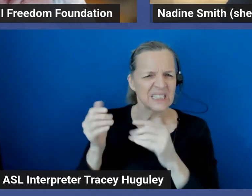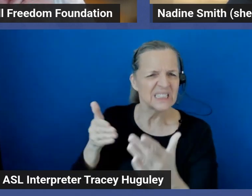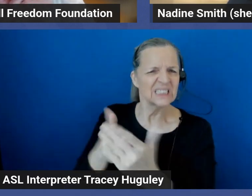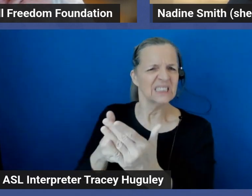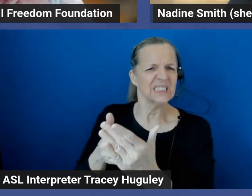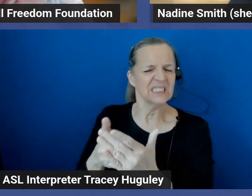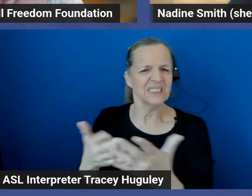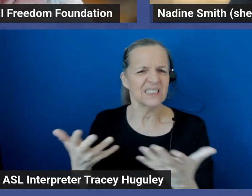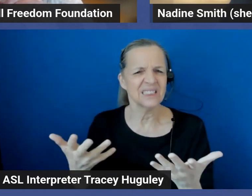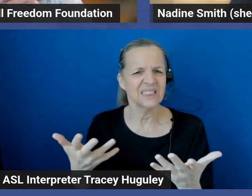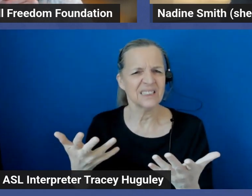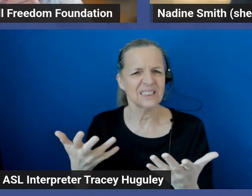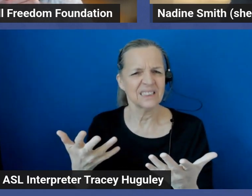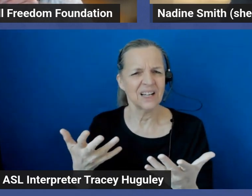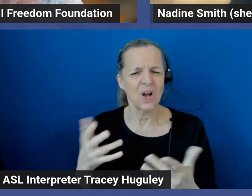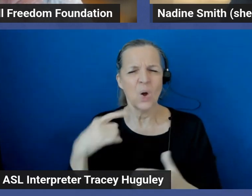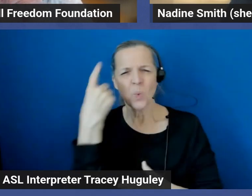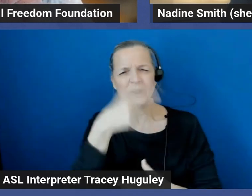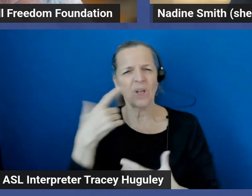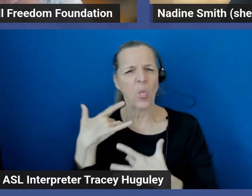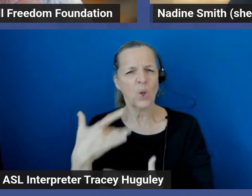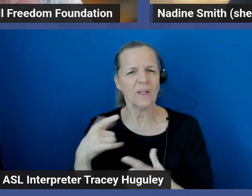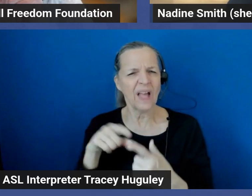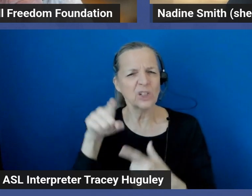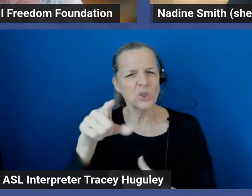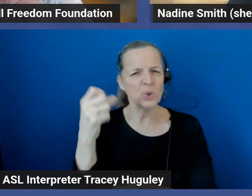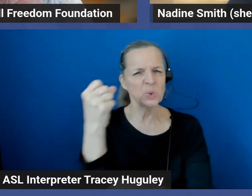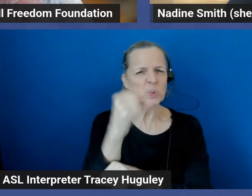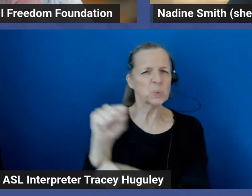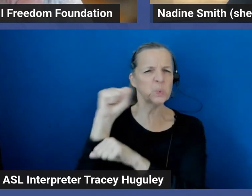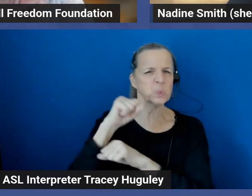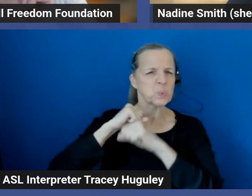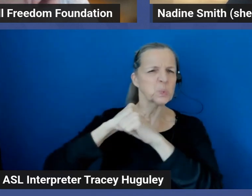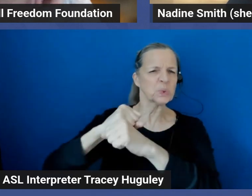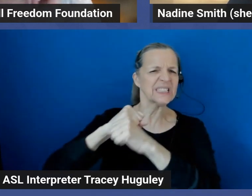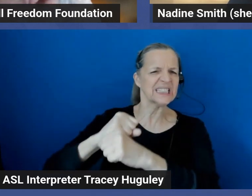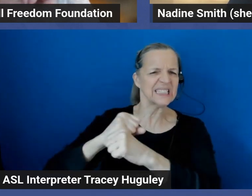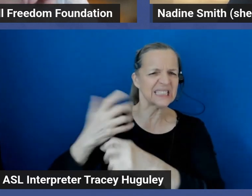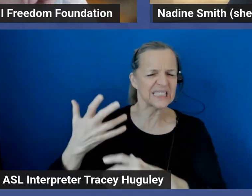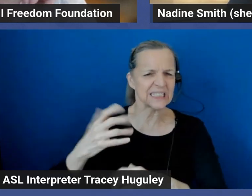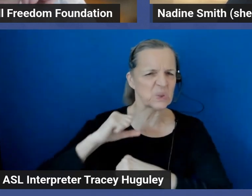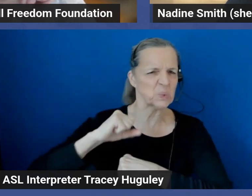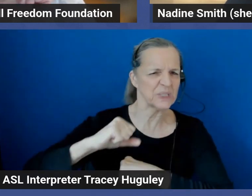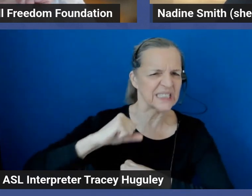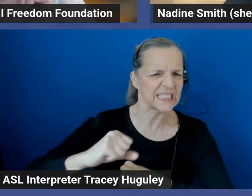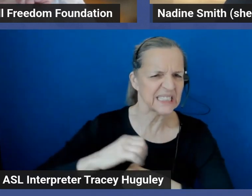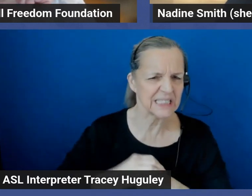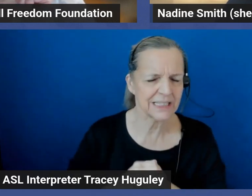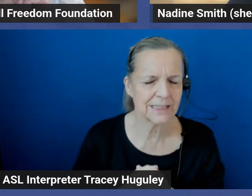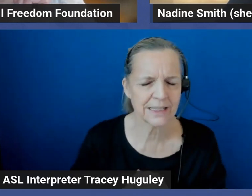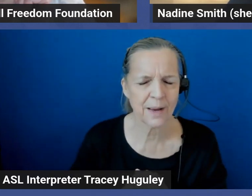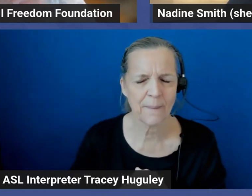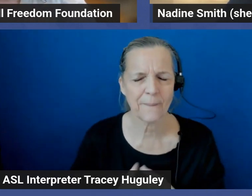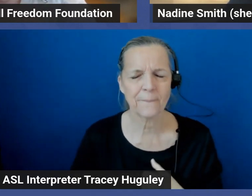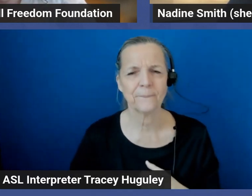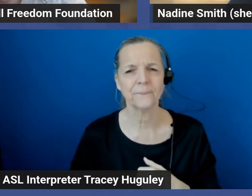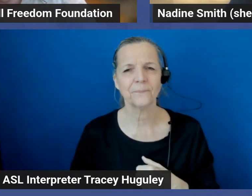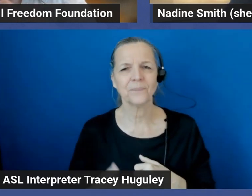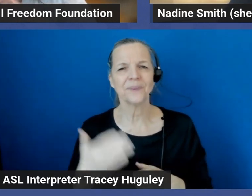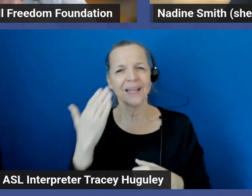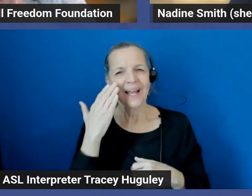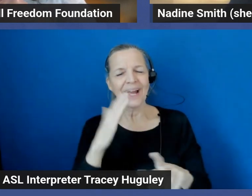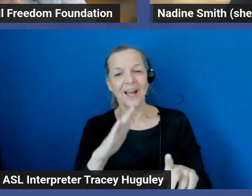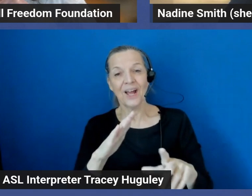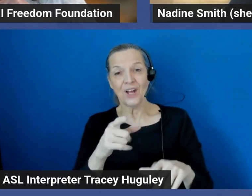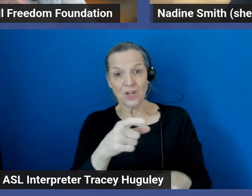look like to you? Well, one of the things, let me say quickly, because I know that when you